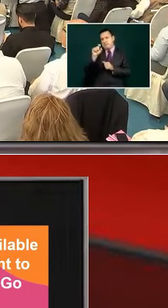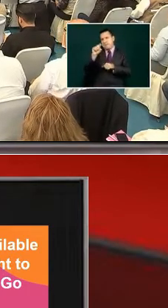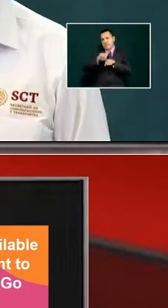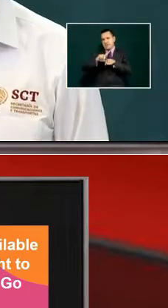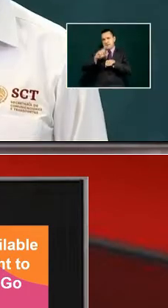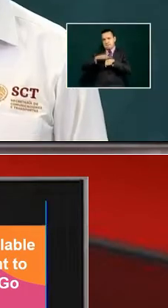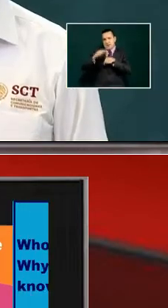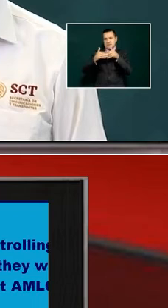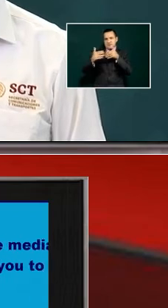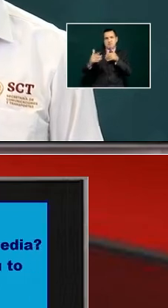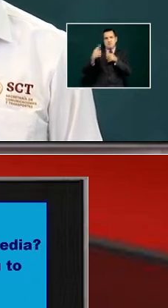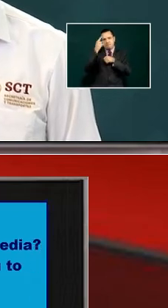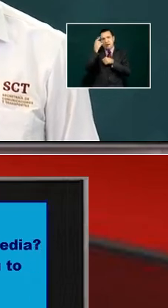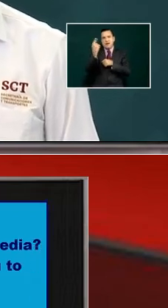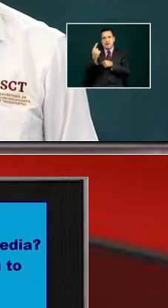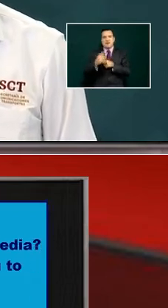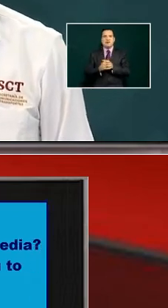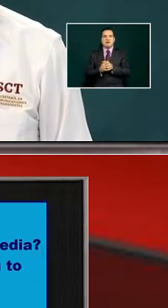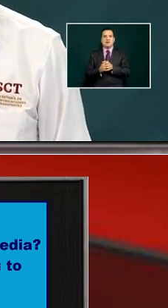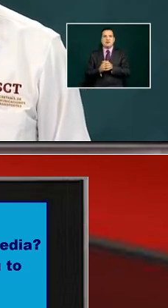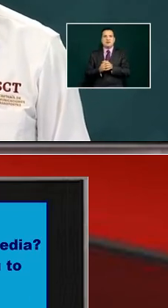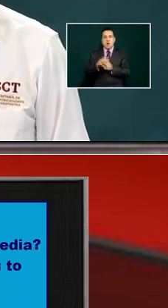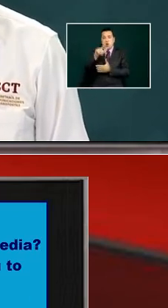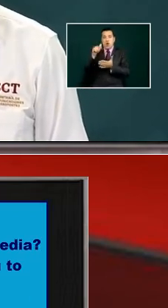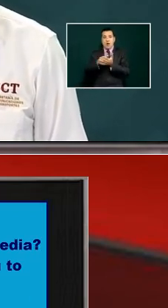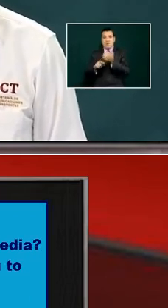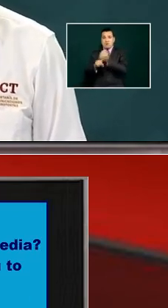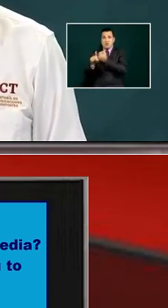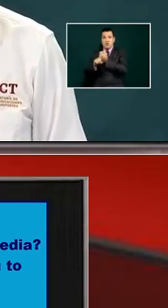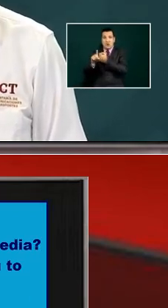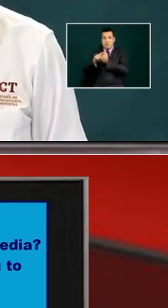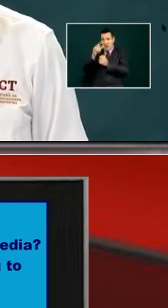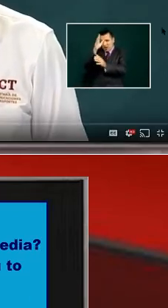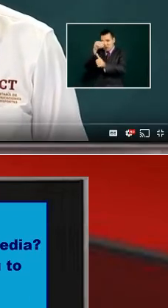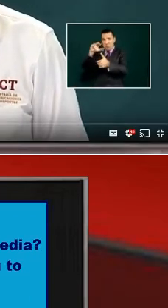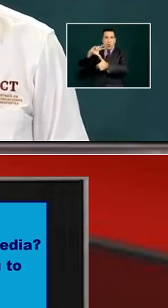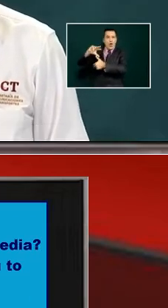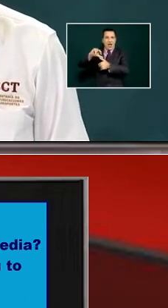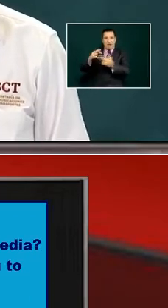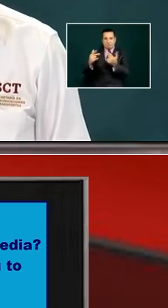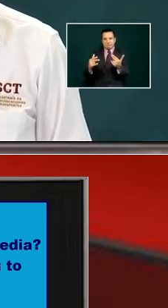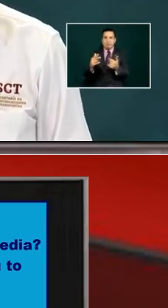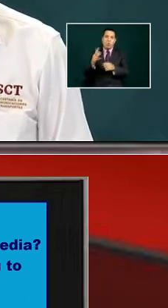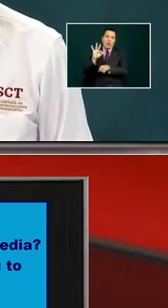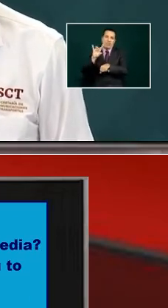20 days to attend to resign with the problem